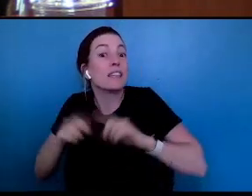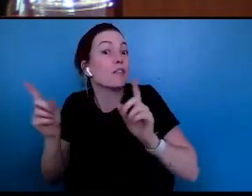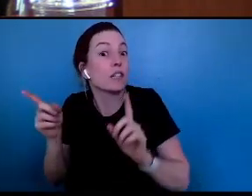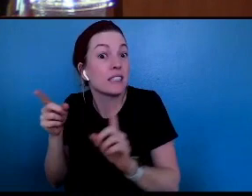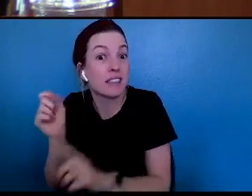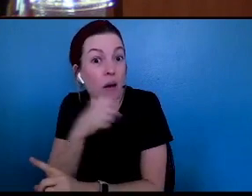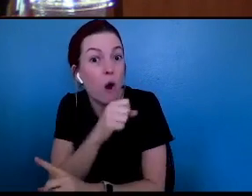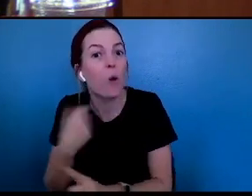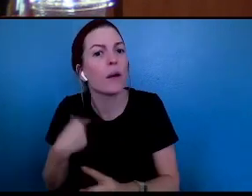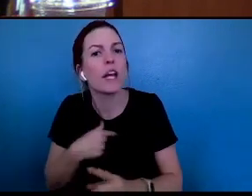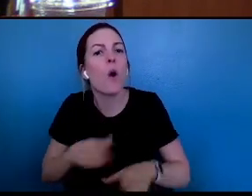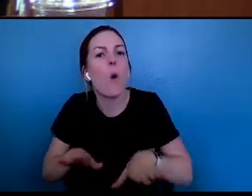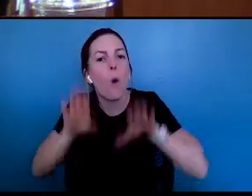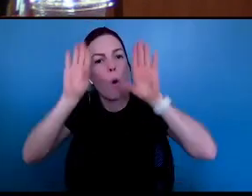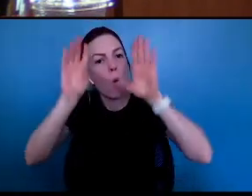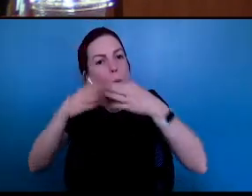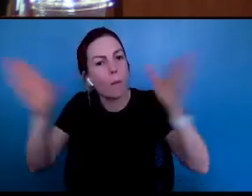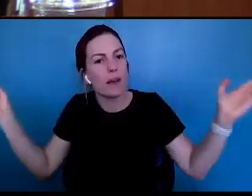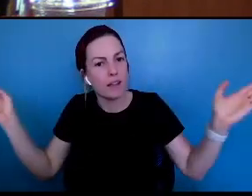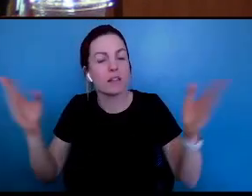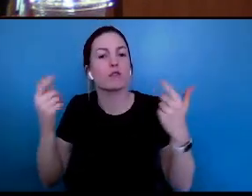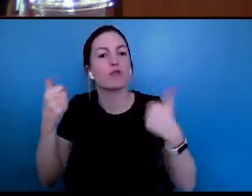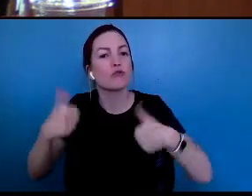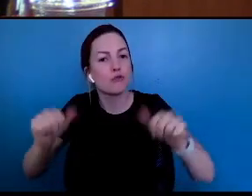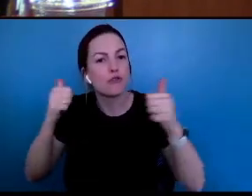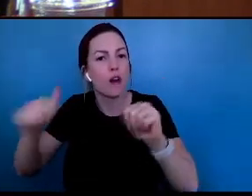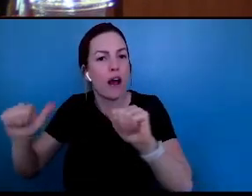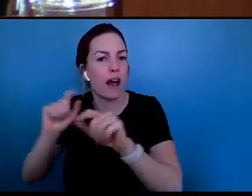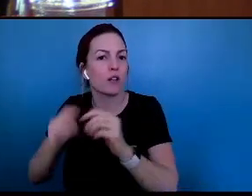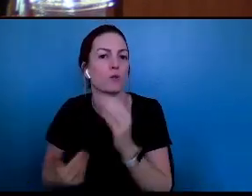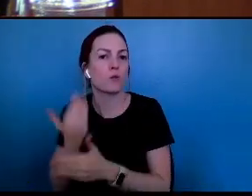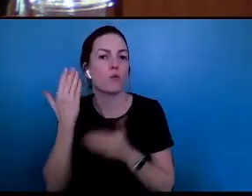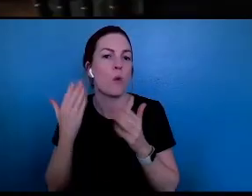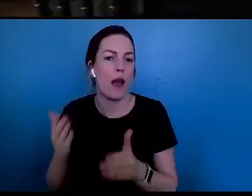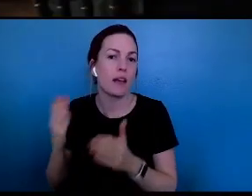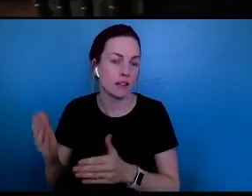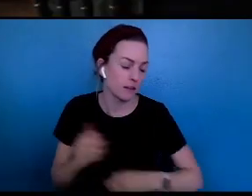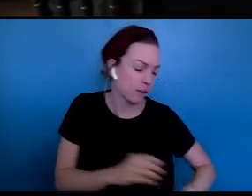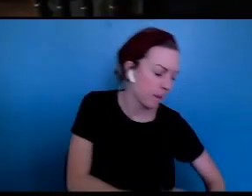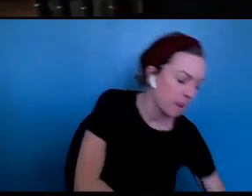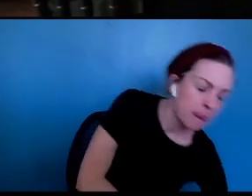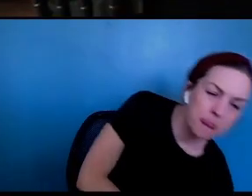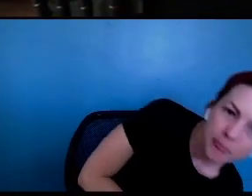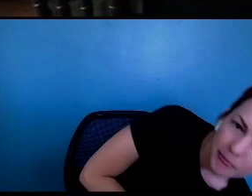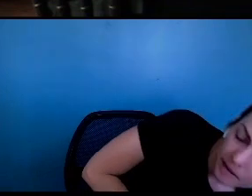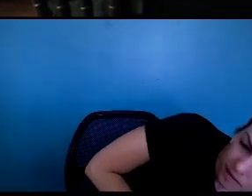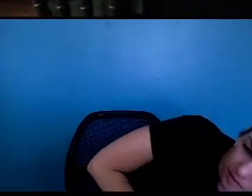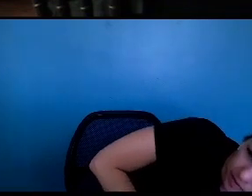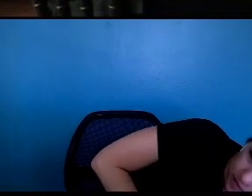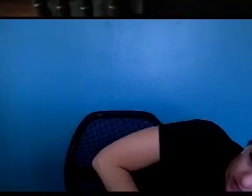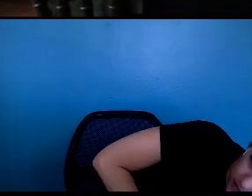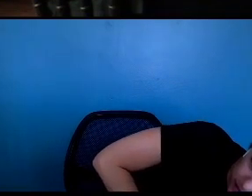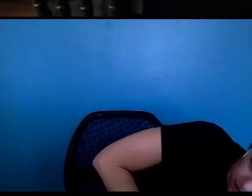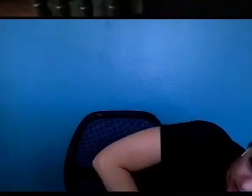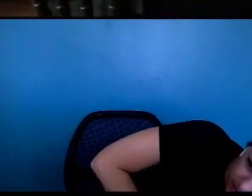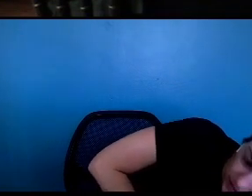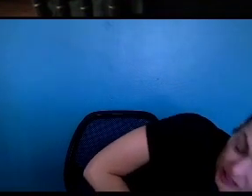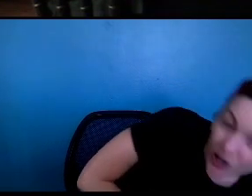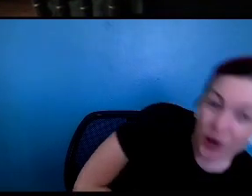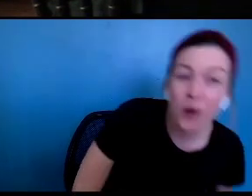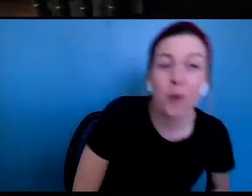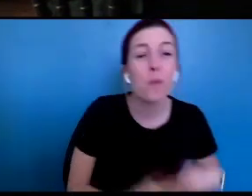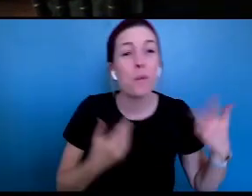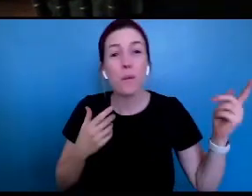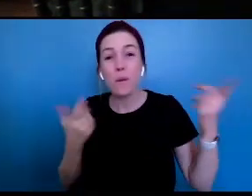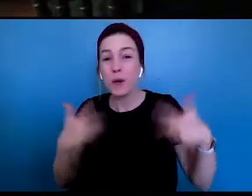together, along with the global civic tech and open government community. We don't want Spanish people trying to assassinate you as well as Chinese